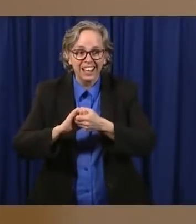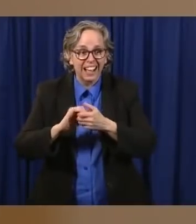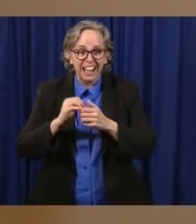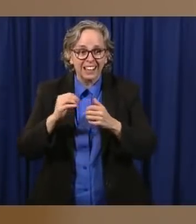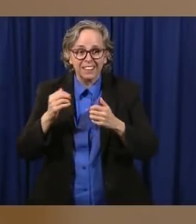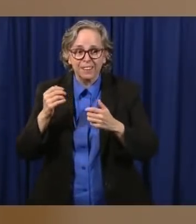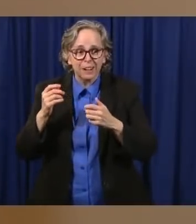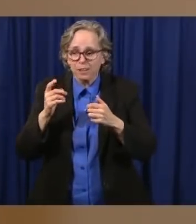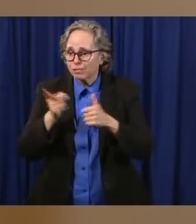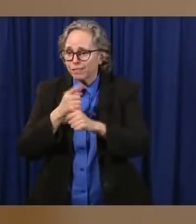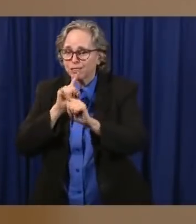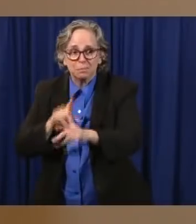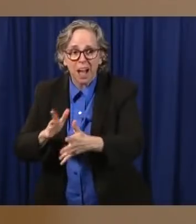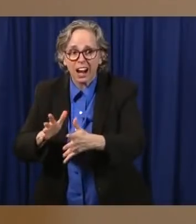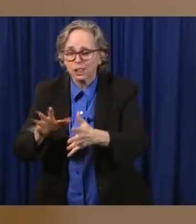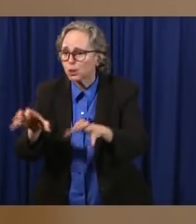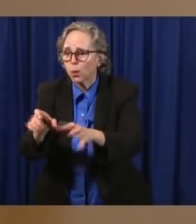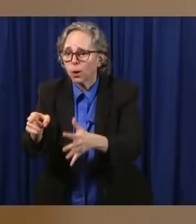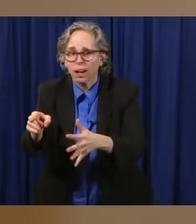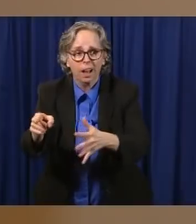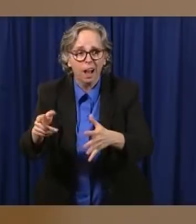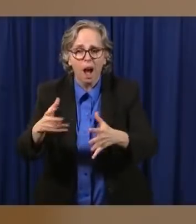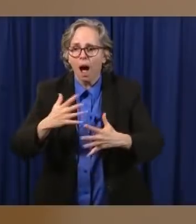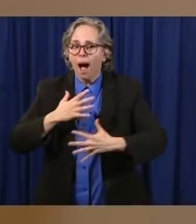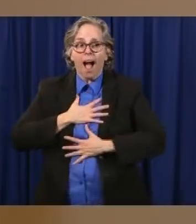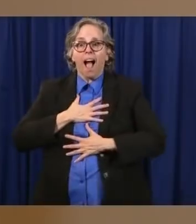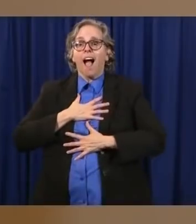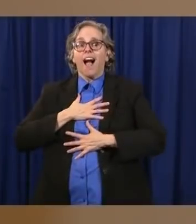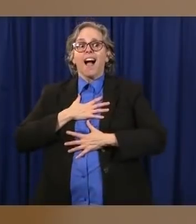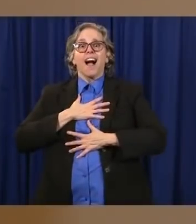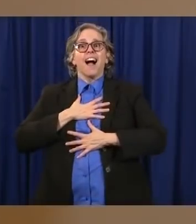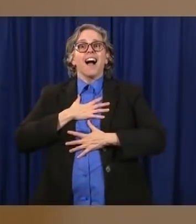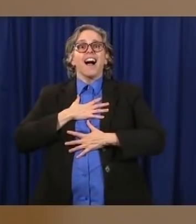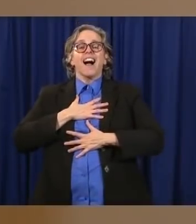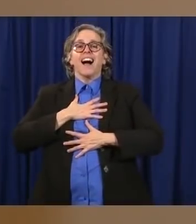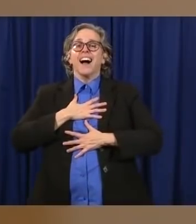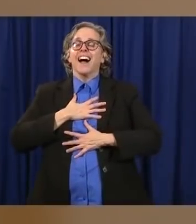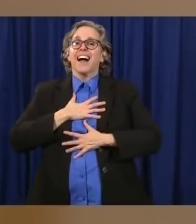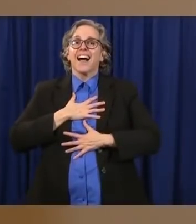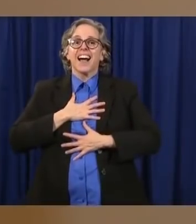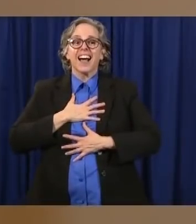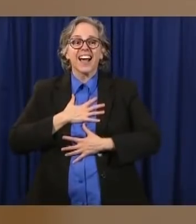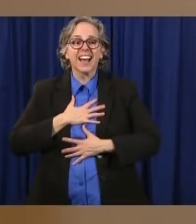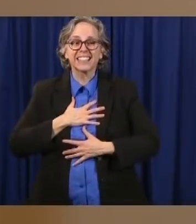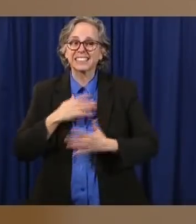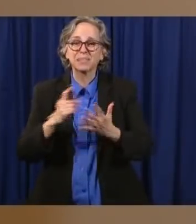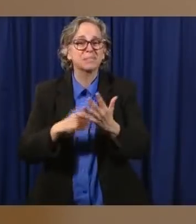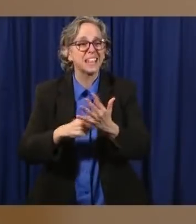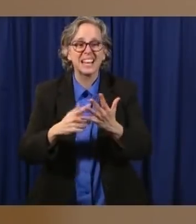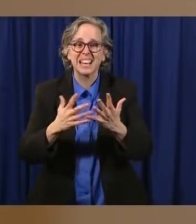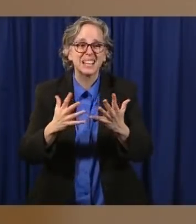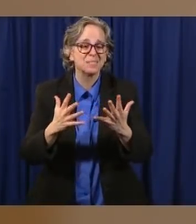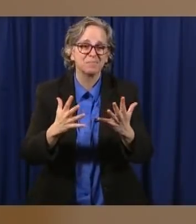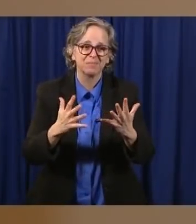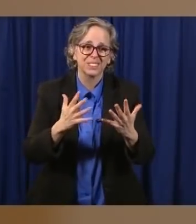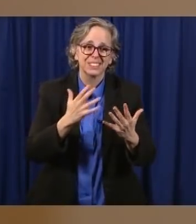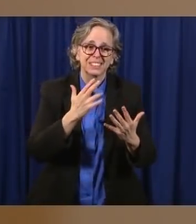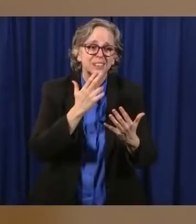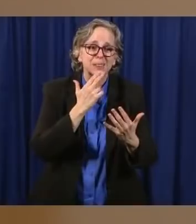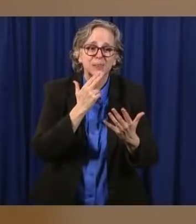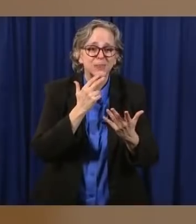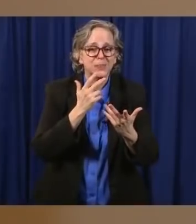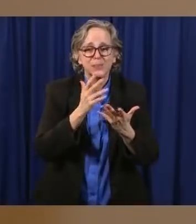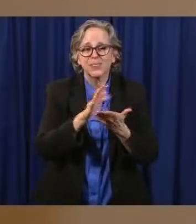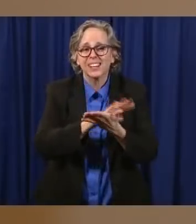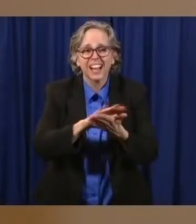things collectively. But it really is, sometimes even the little kindnesses and humor, there have